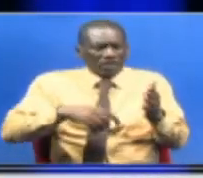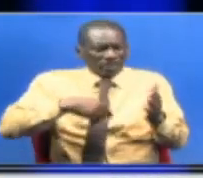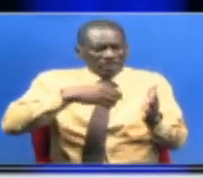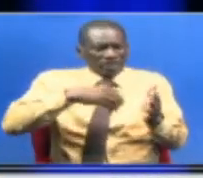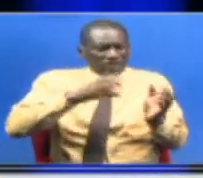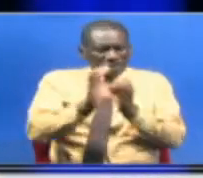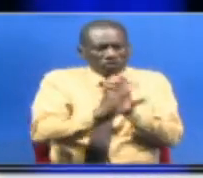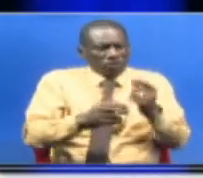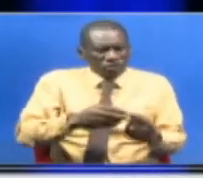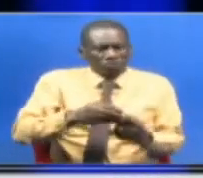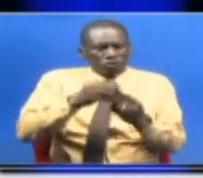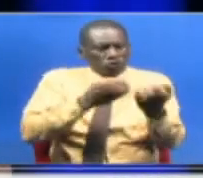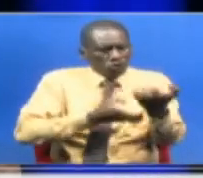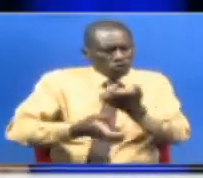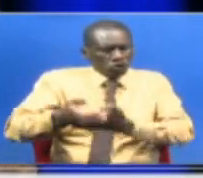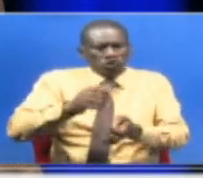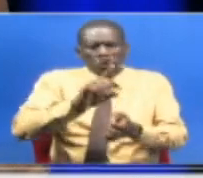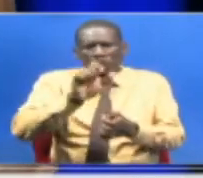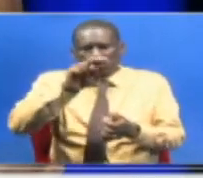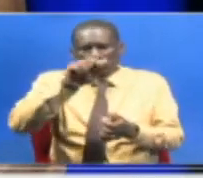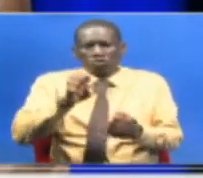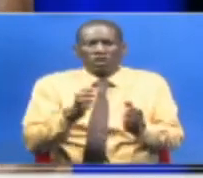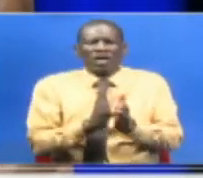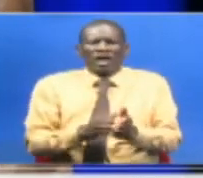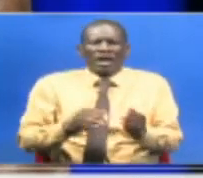economic zones and export processing zones